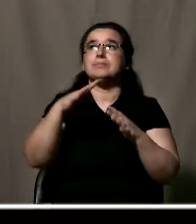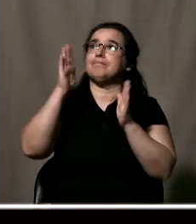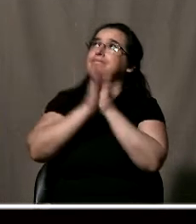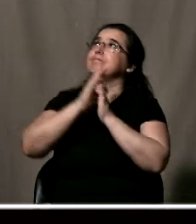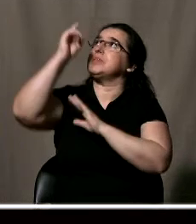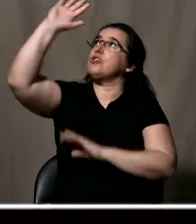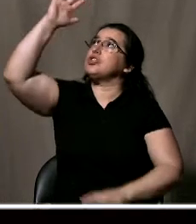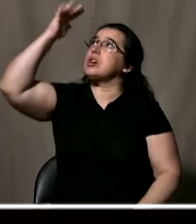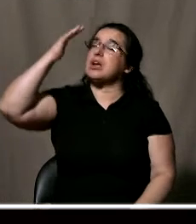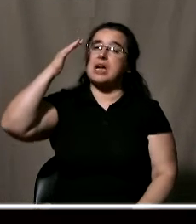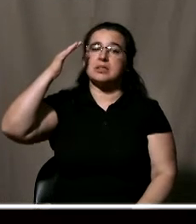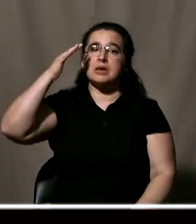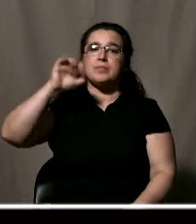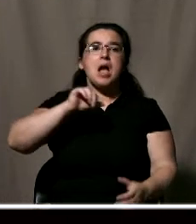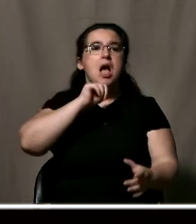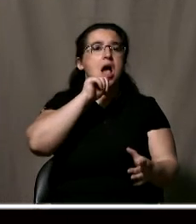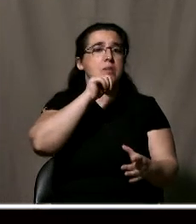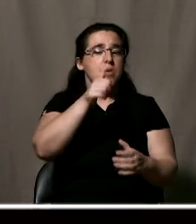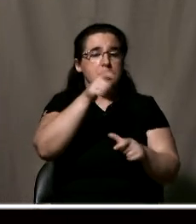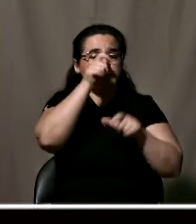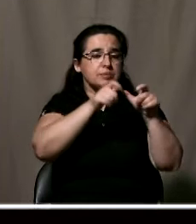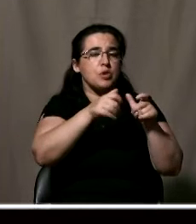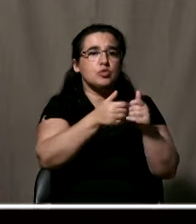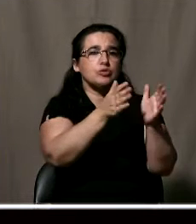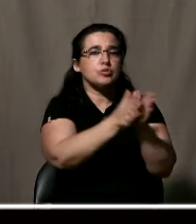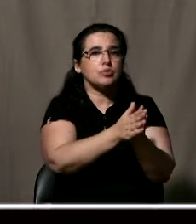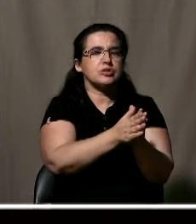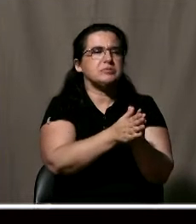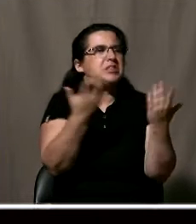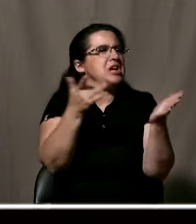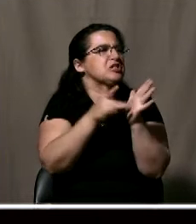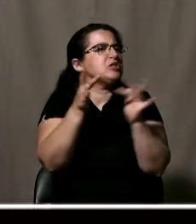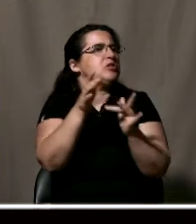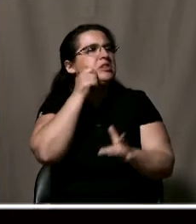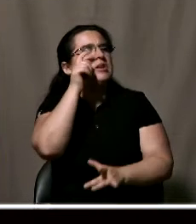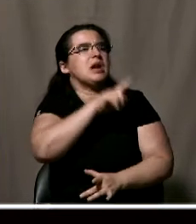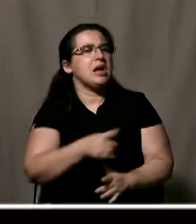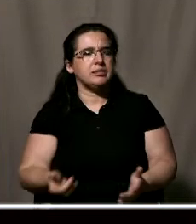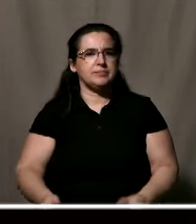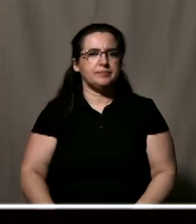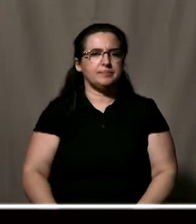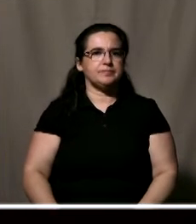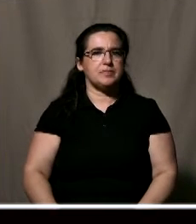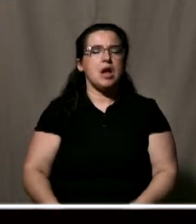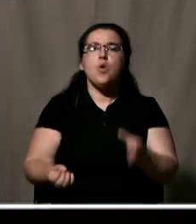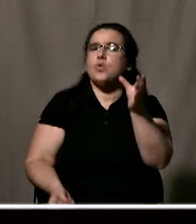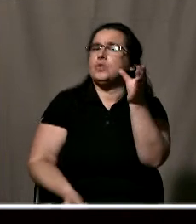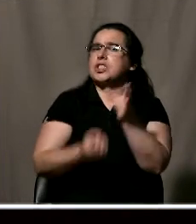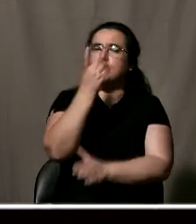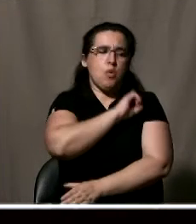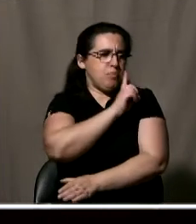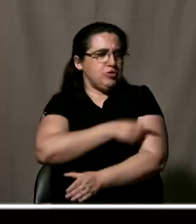Deus provasse a morte de todos. Who is Jesus? Quem é Jesus? Jesus is the all-powerful creator. É o